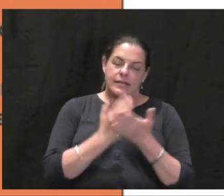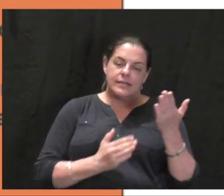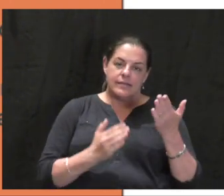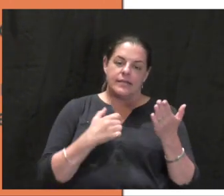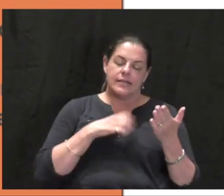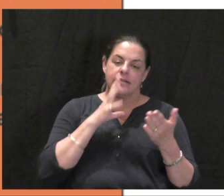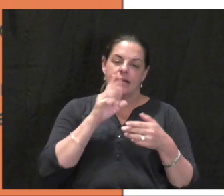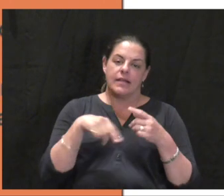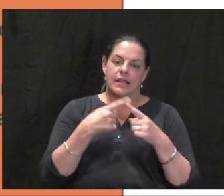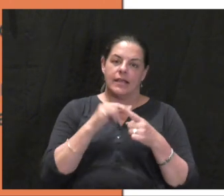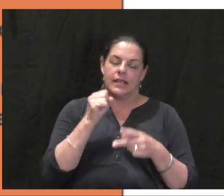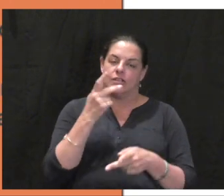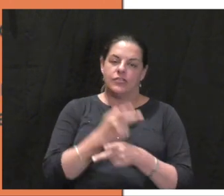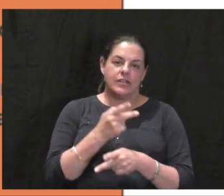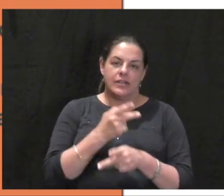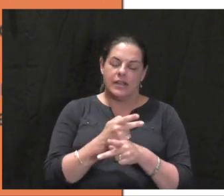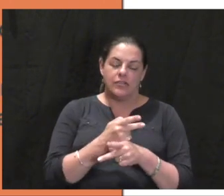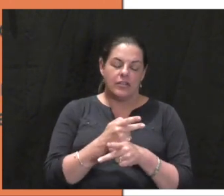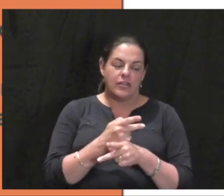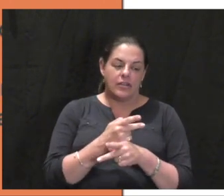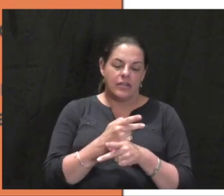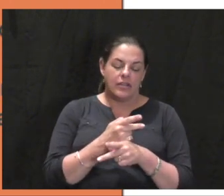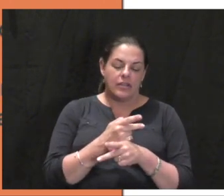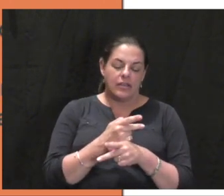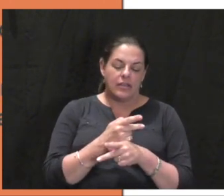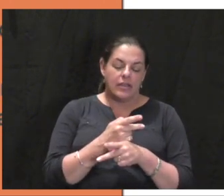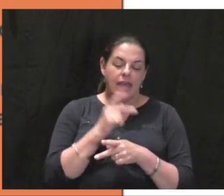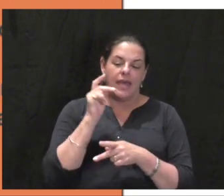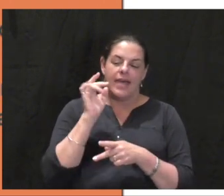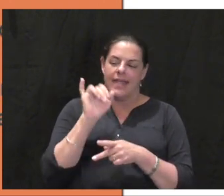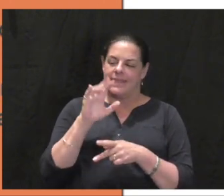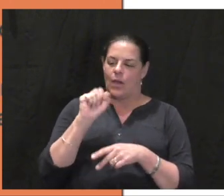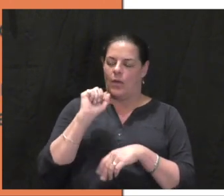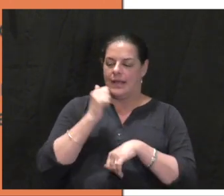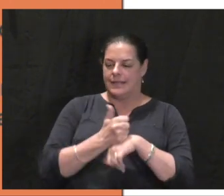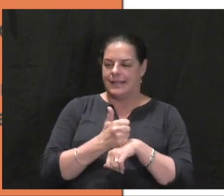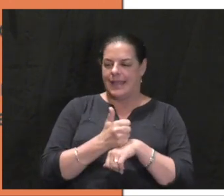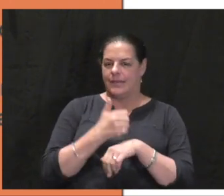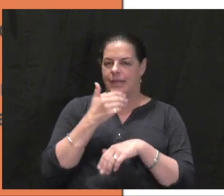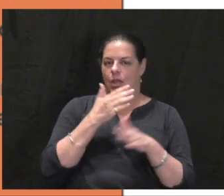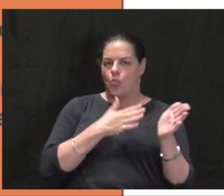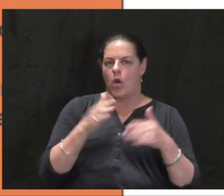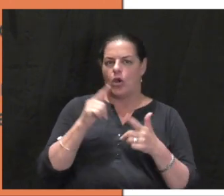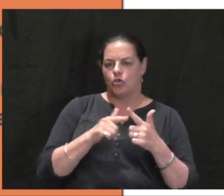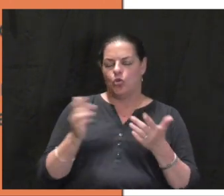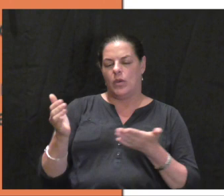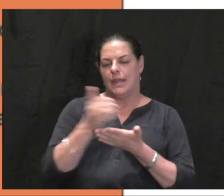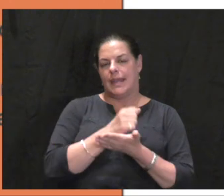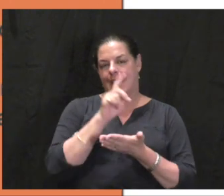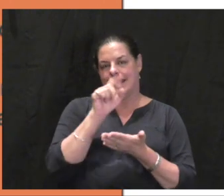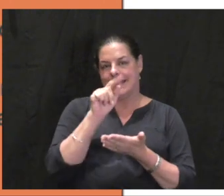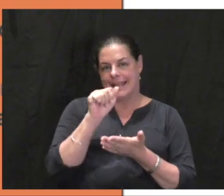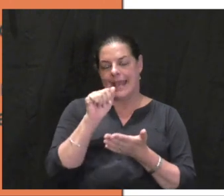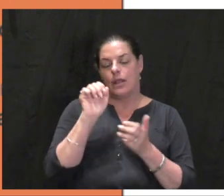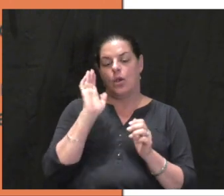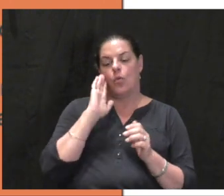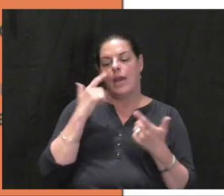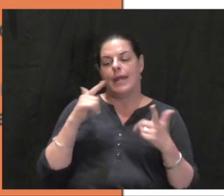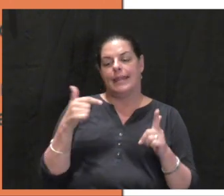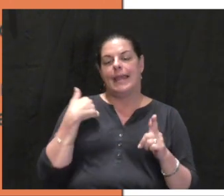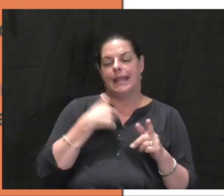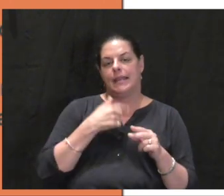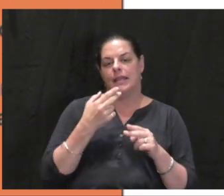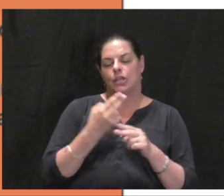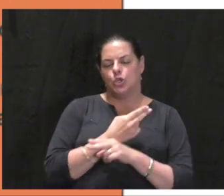our decision making. So having the exit interviews, gathering the recruitment data. I'm now also doing all of